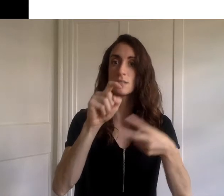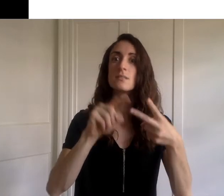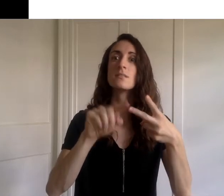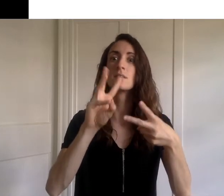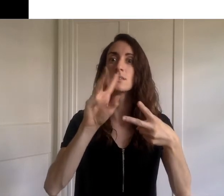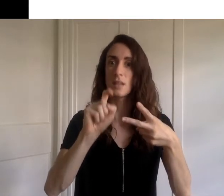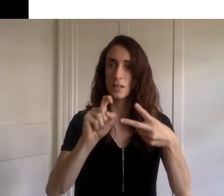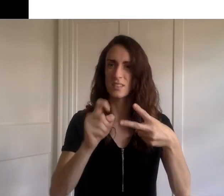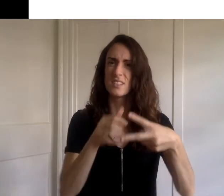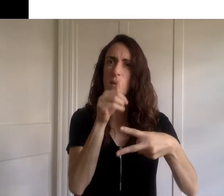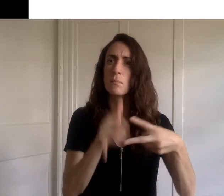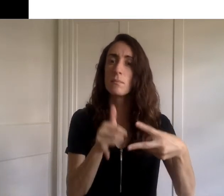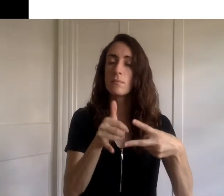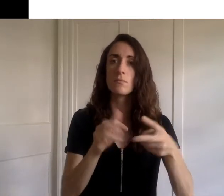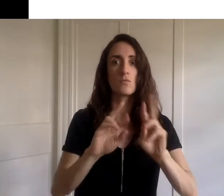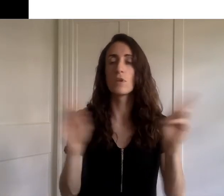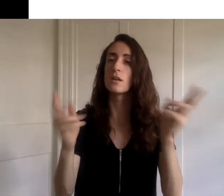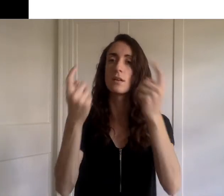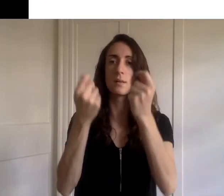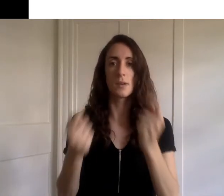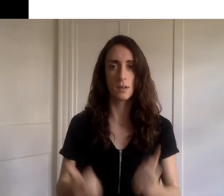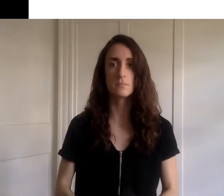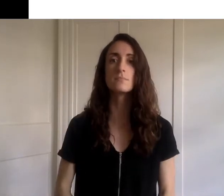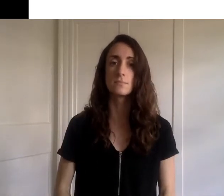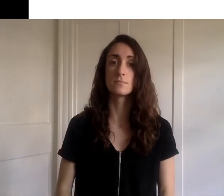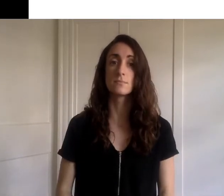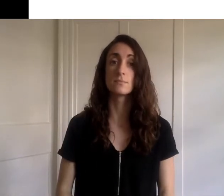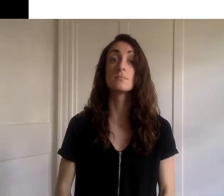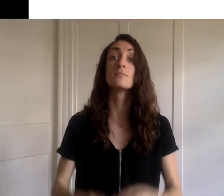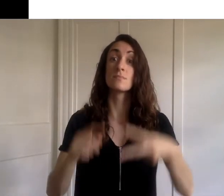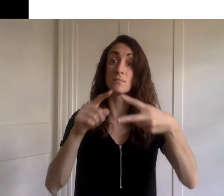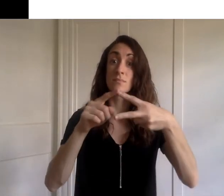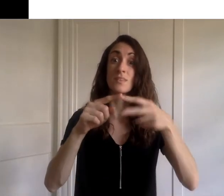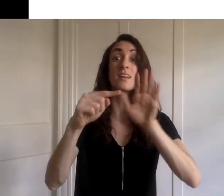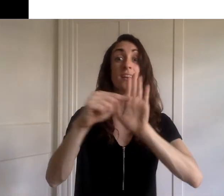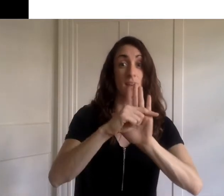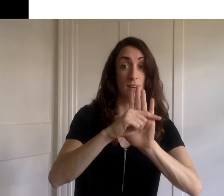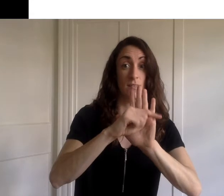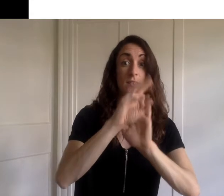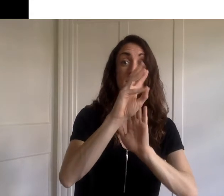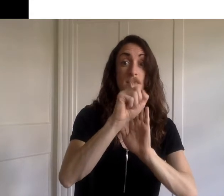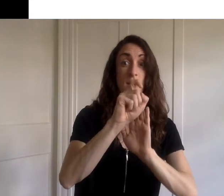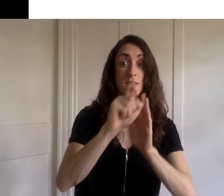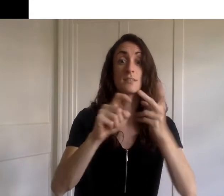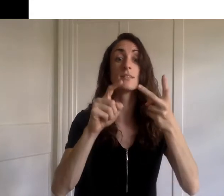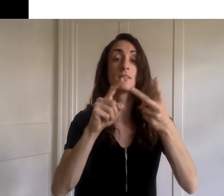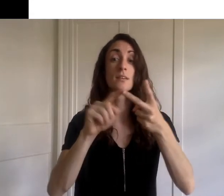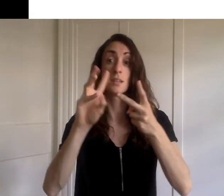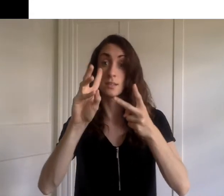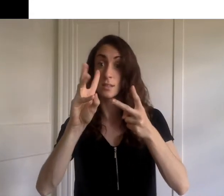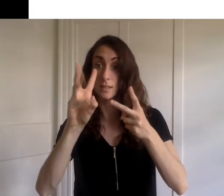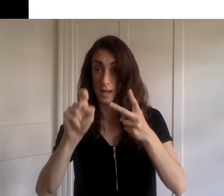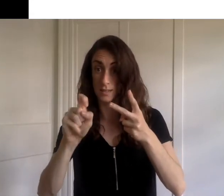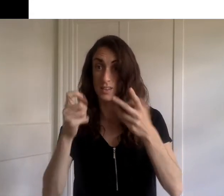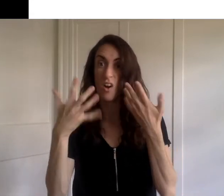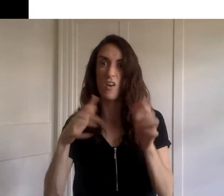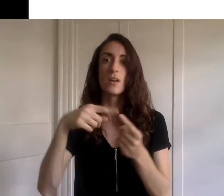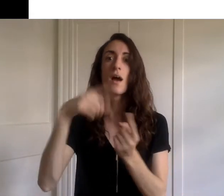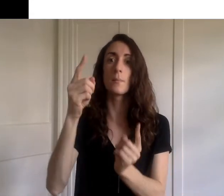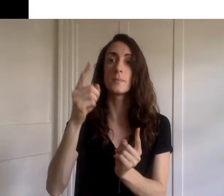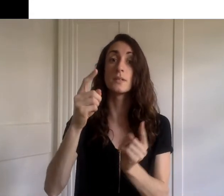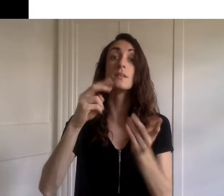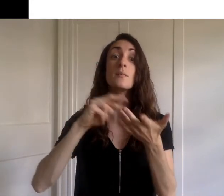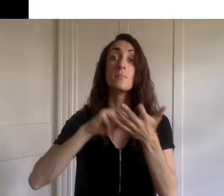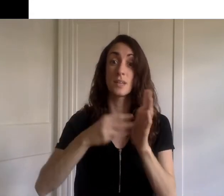6 and 6. And because these two coefficients, negative 6 and 6, are opposites, one positive and one negative, we can add